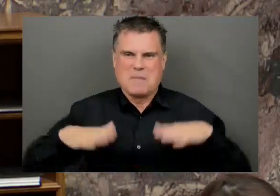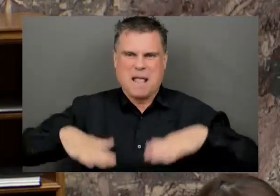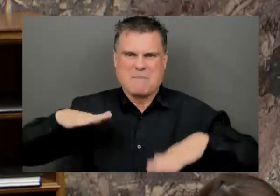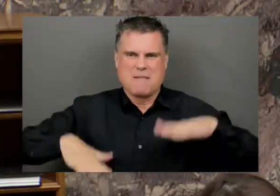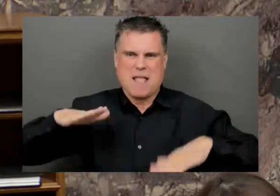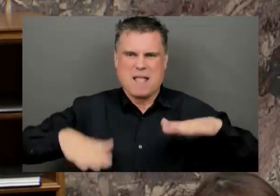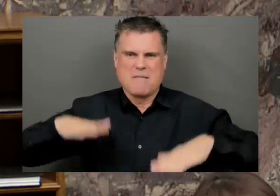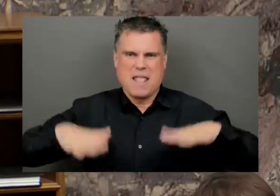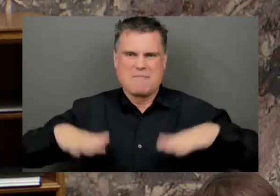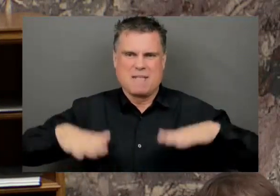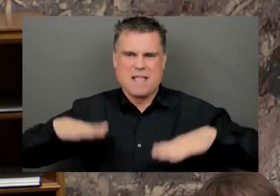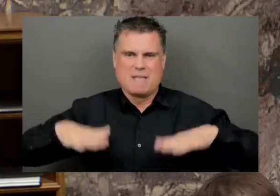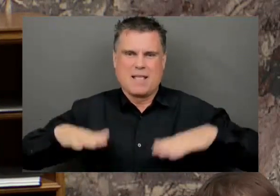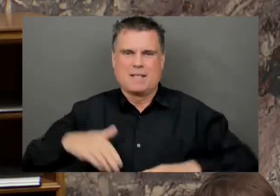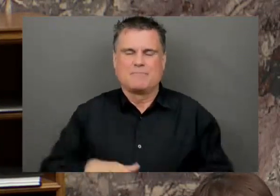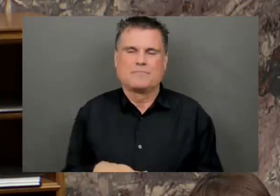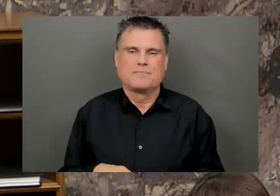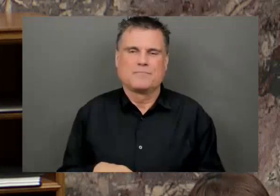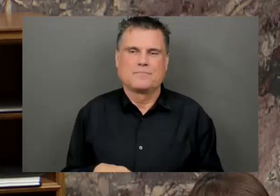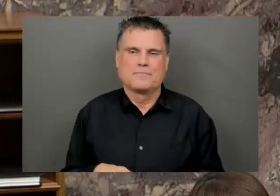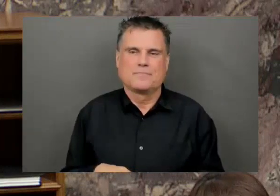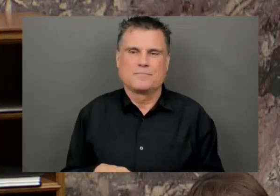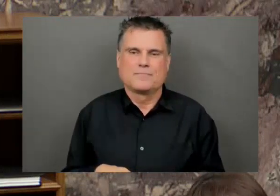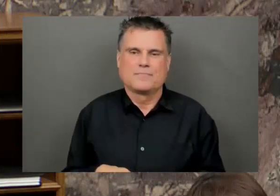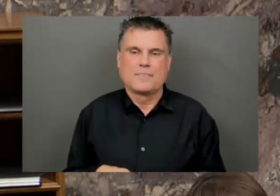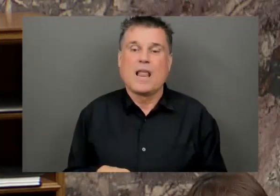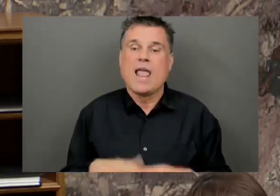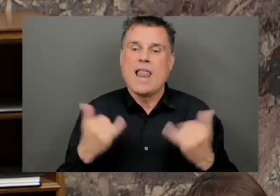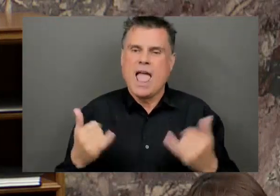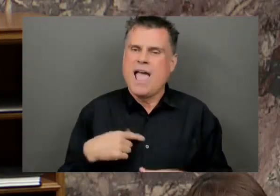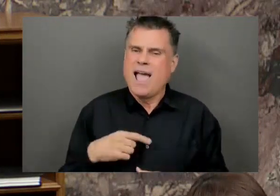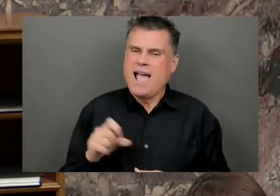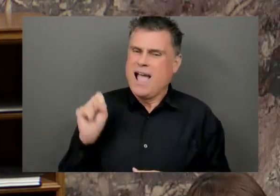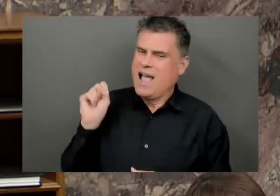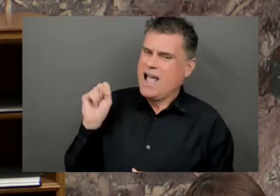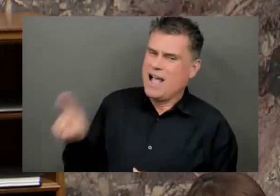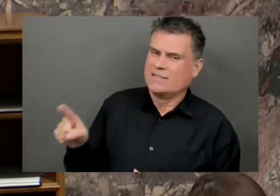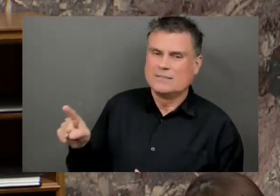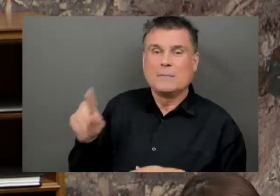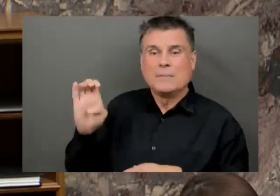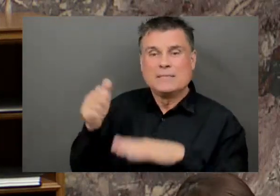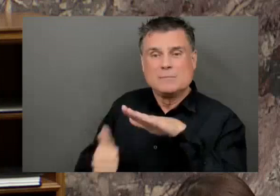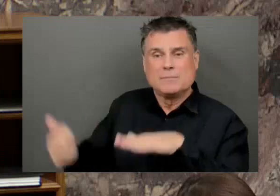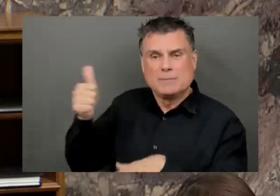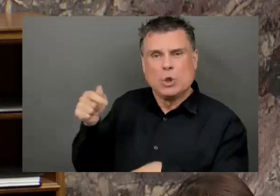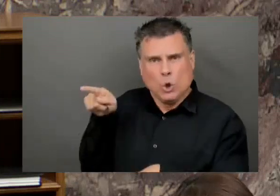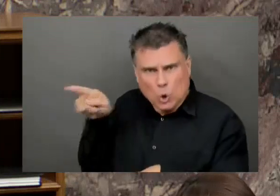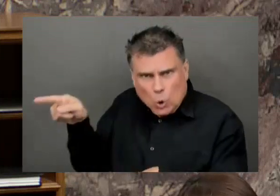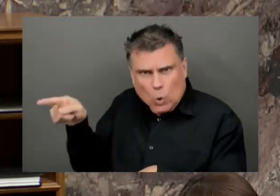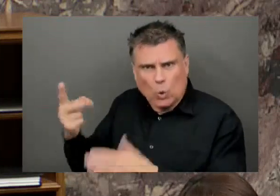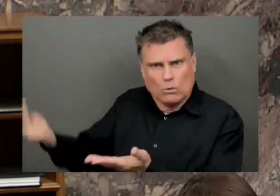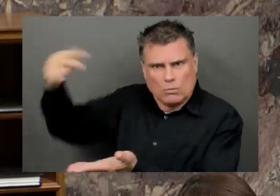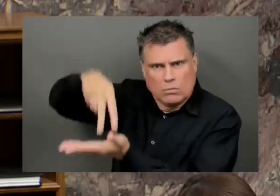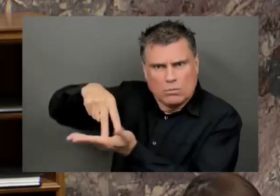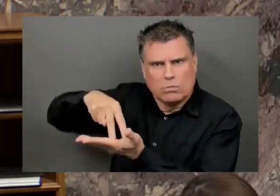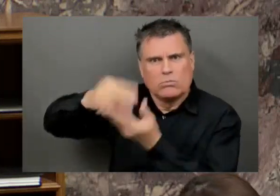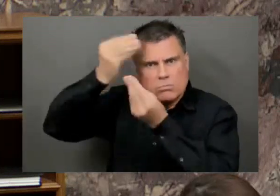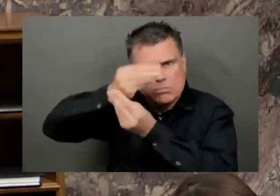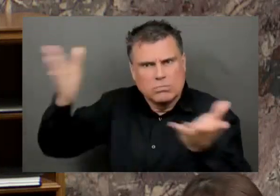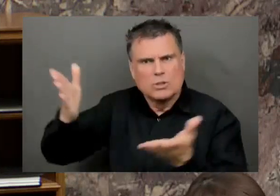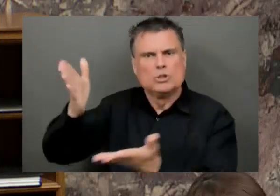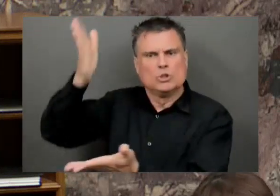And I would ask the Premier to stand up and say we're putting an end to this nonsense within 24 hours to protect our nurses and patients.